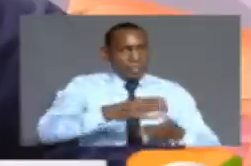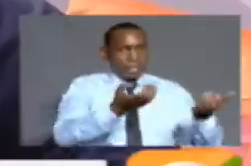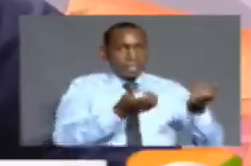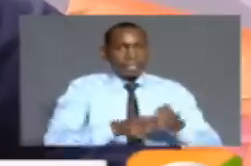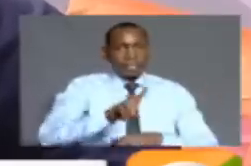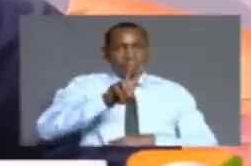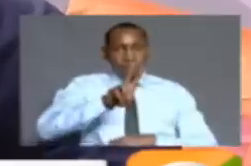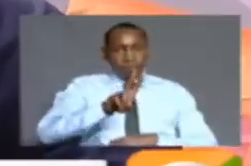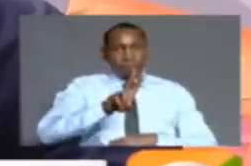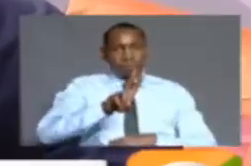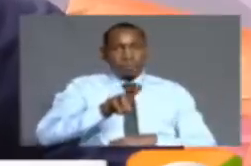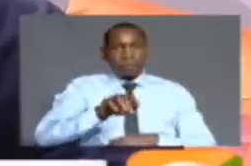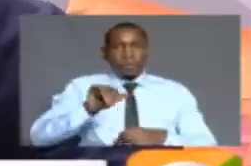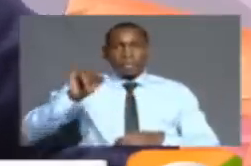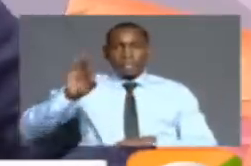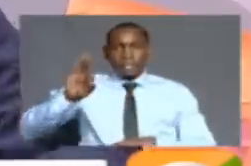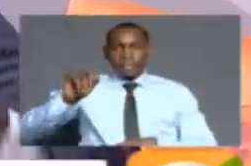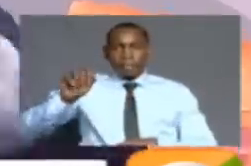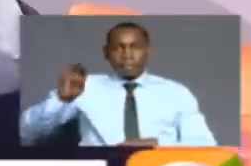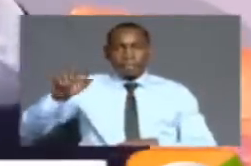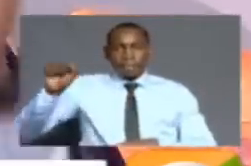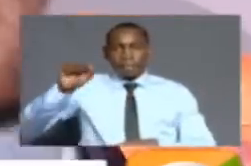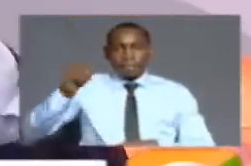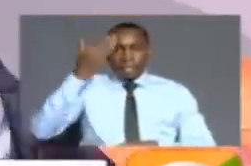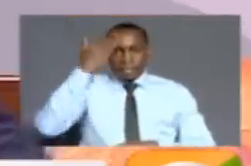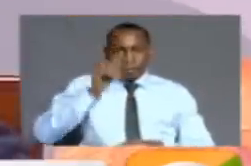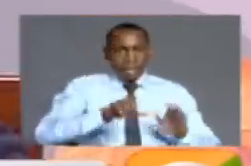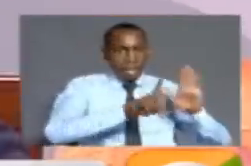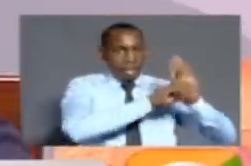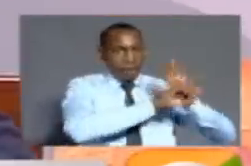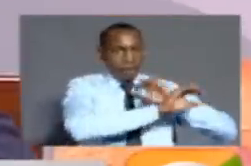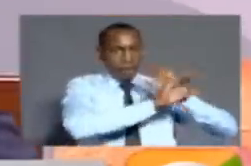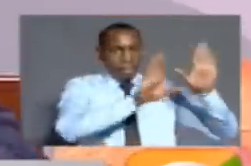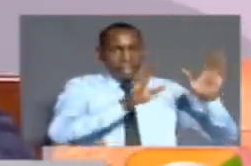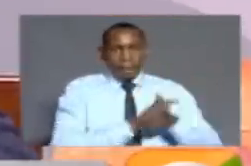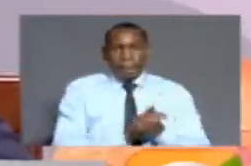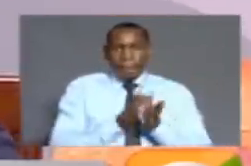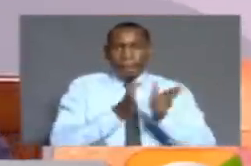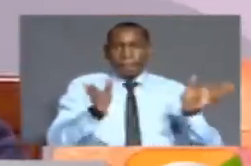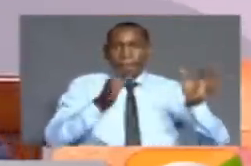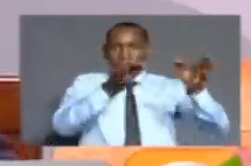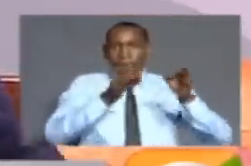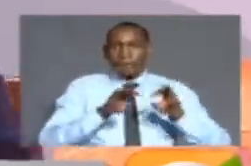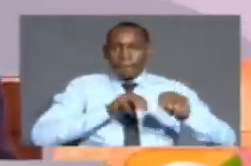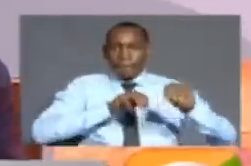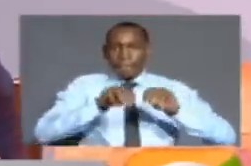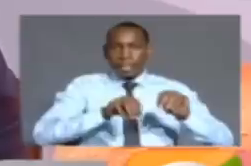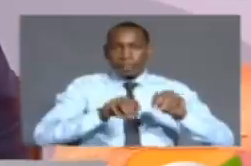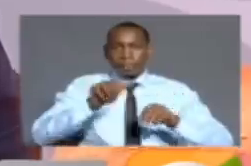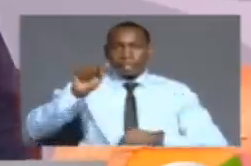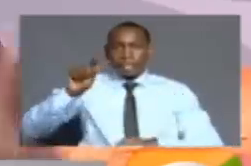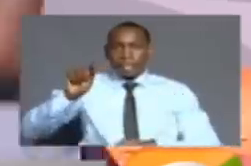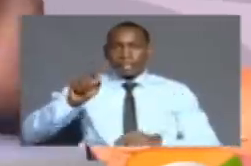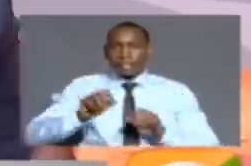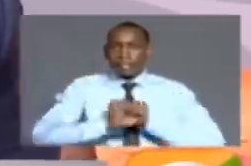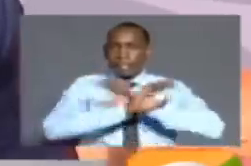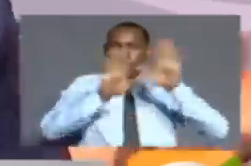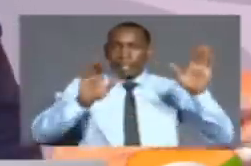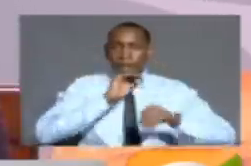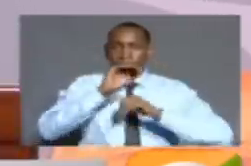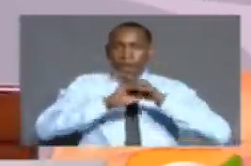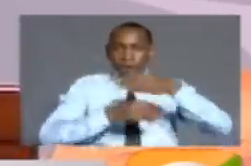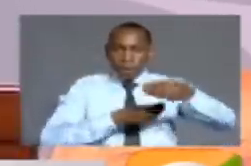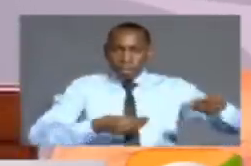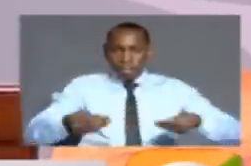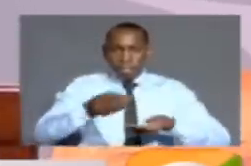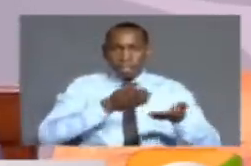if Miss, okay? Yeah. Because the law is very clear. The Public Finance Management Act is very clear. All transactions must